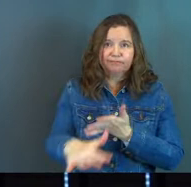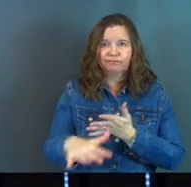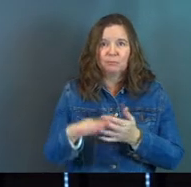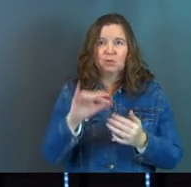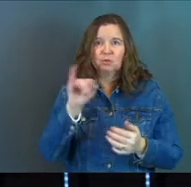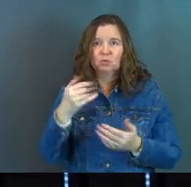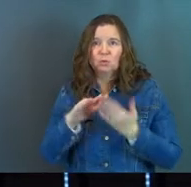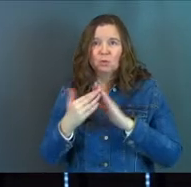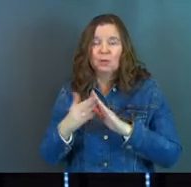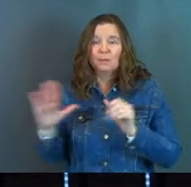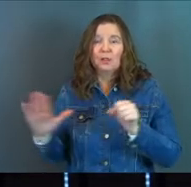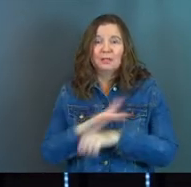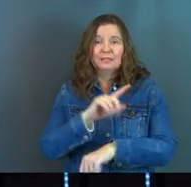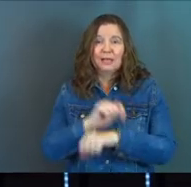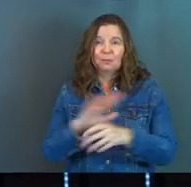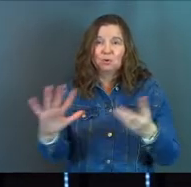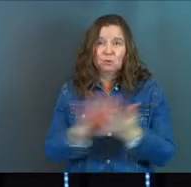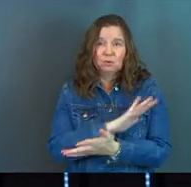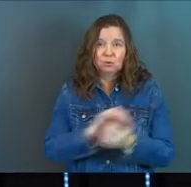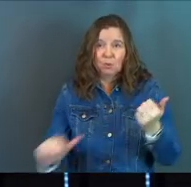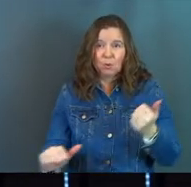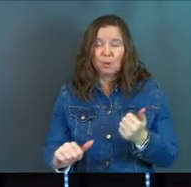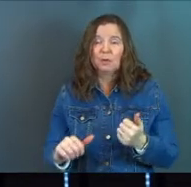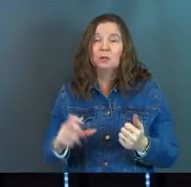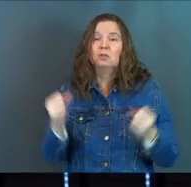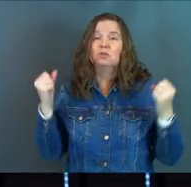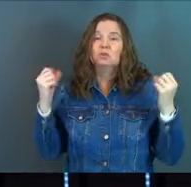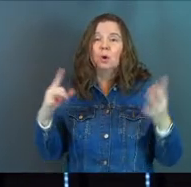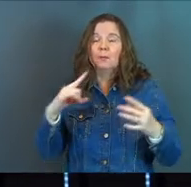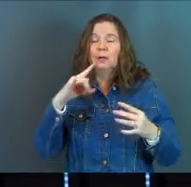and the entire temple would be destroyed.